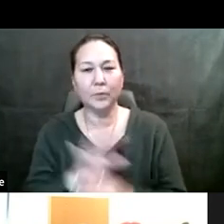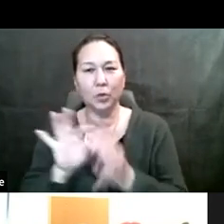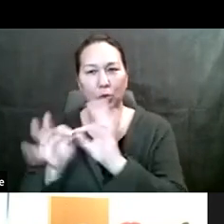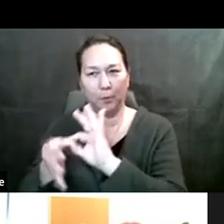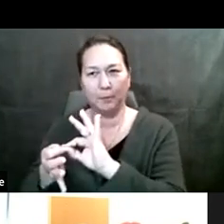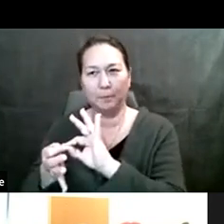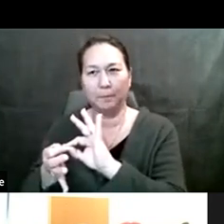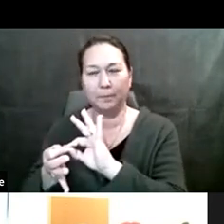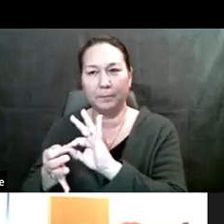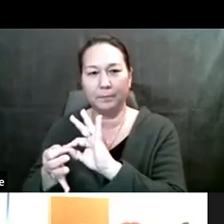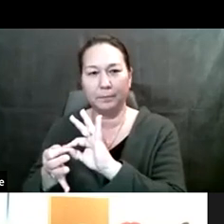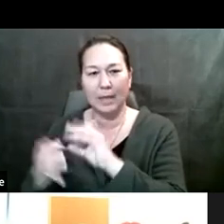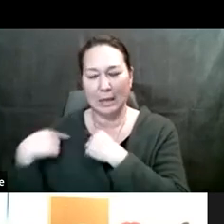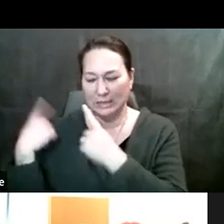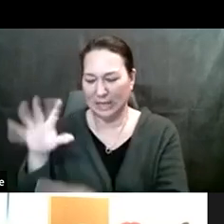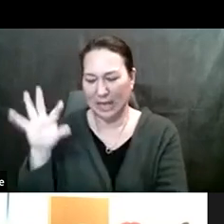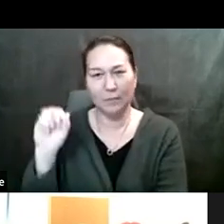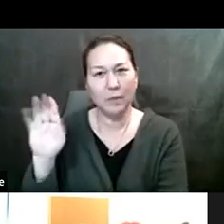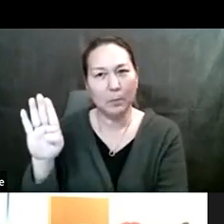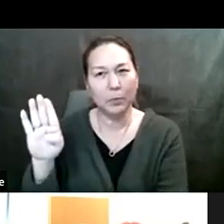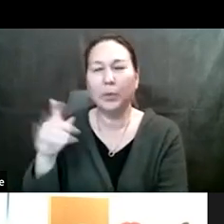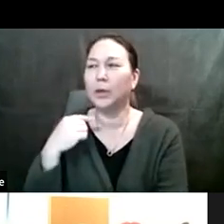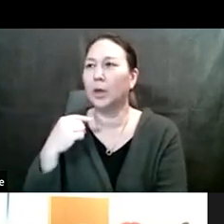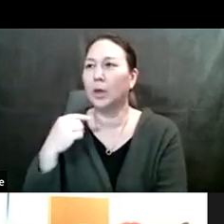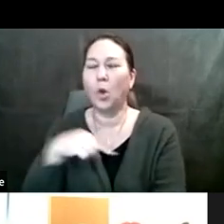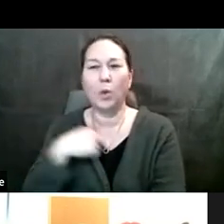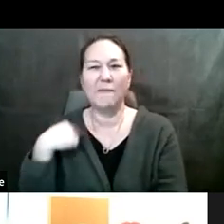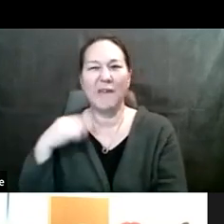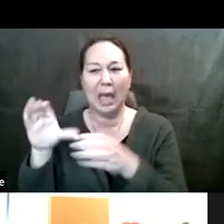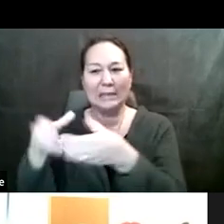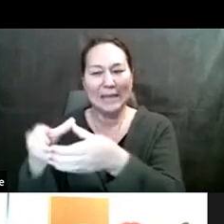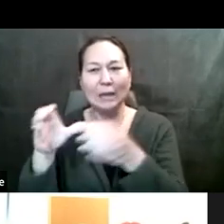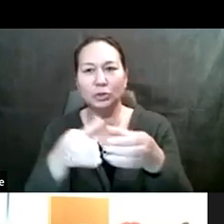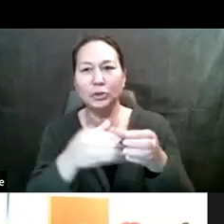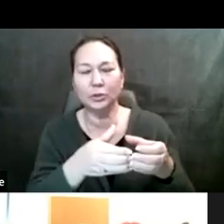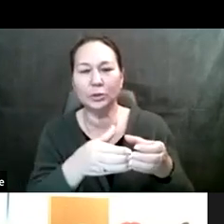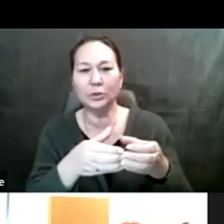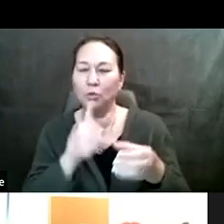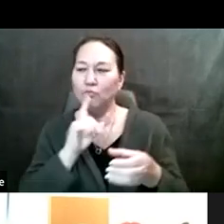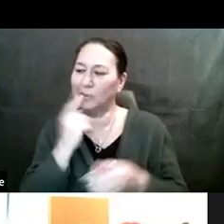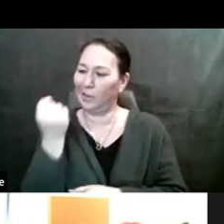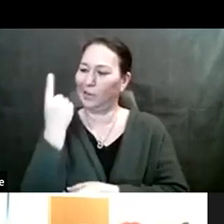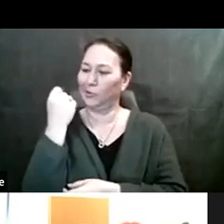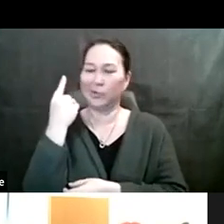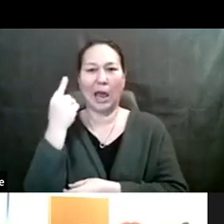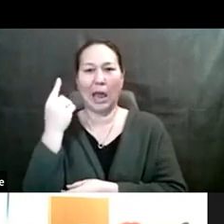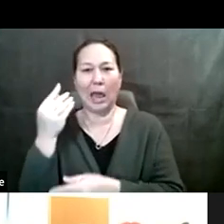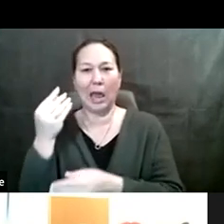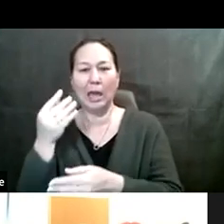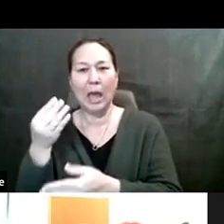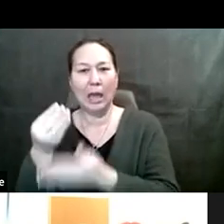since February we have been having sessions to get to know the budget we will have for